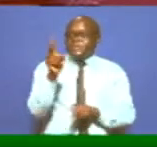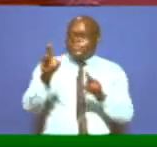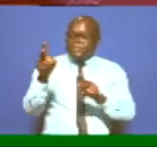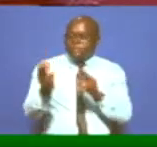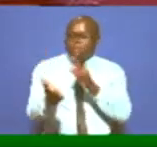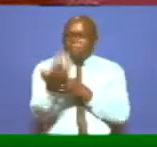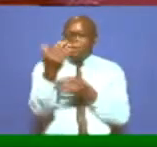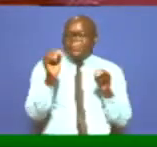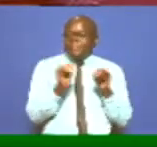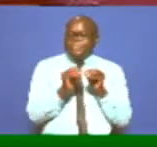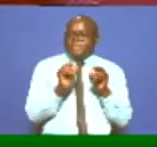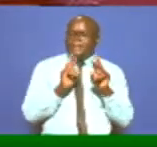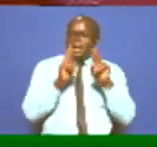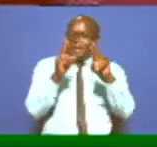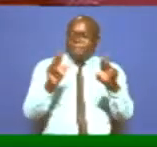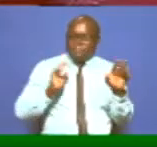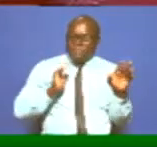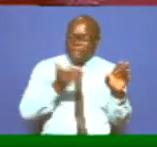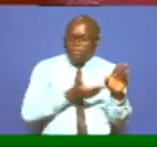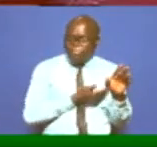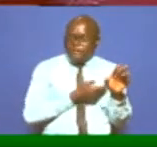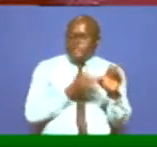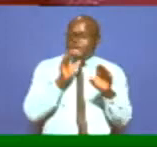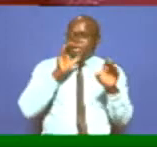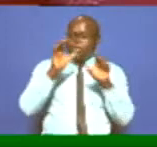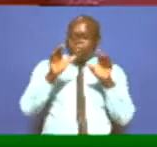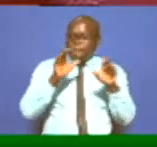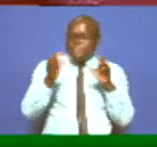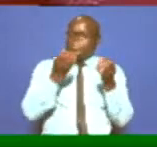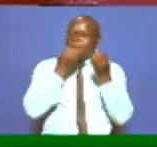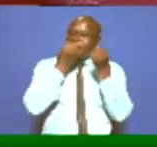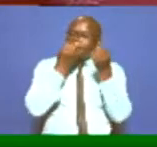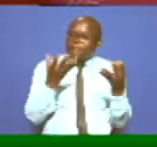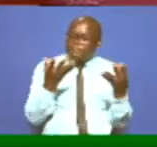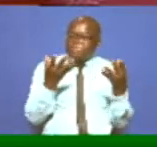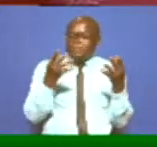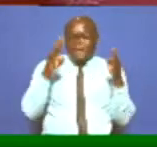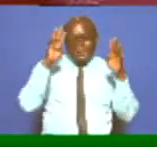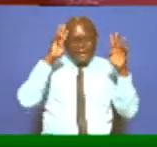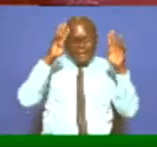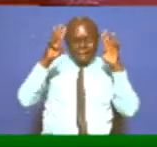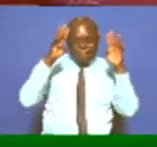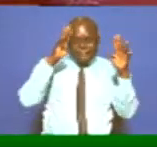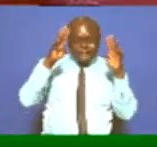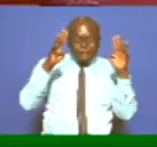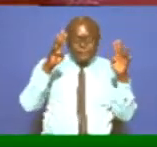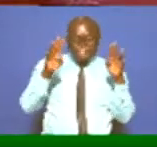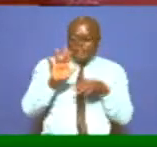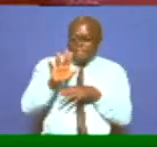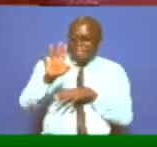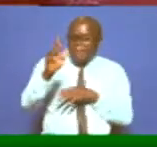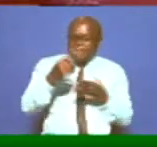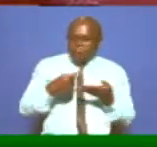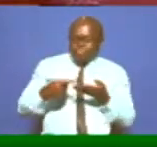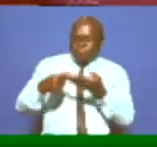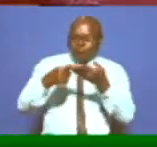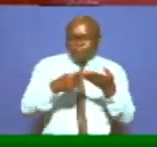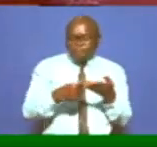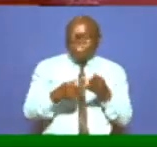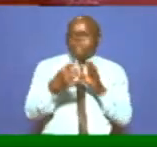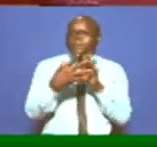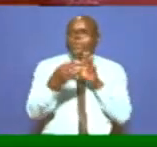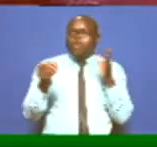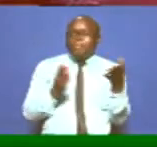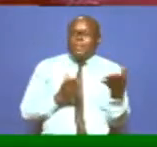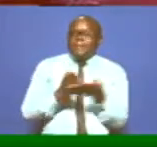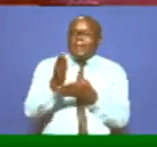of the Departmental Committee on Communication, Information and Innovation on its consideration of the Copyright Amendment